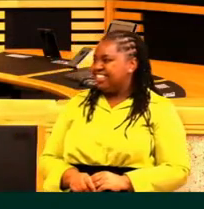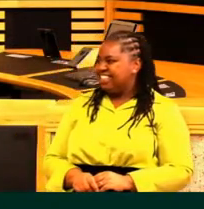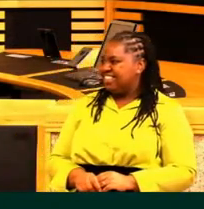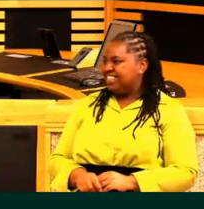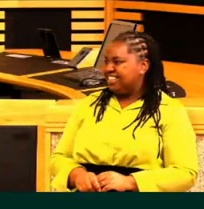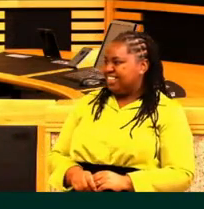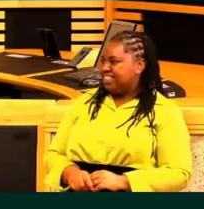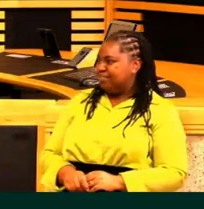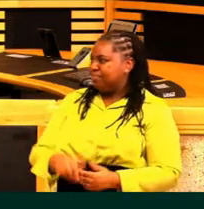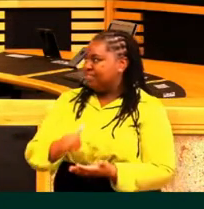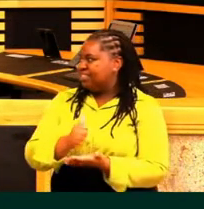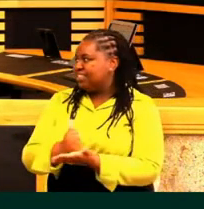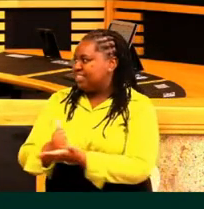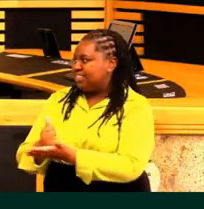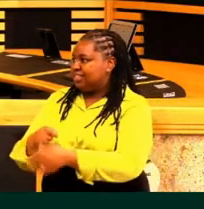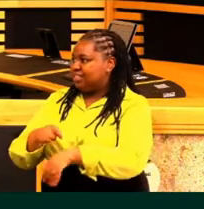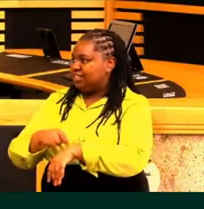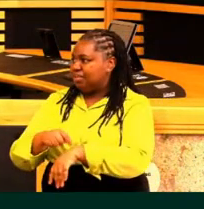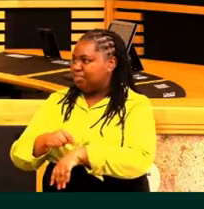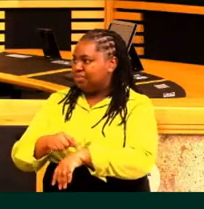sitting times